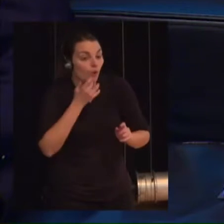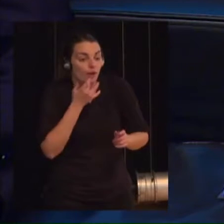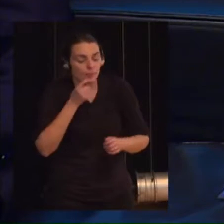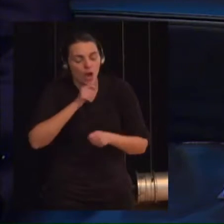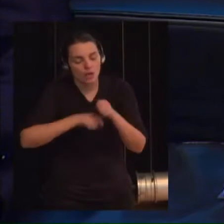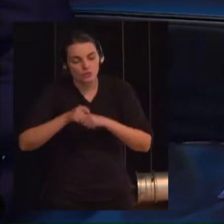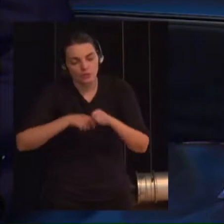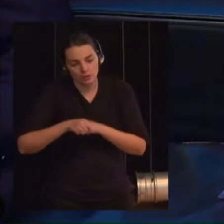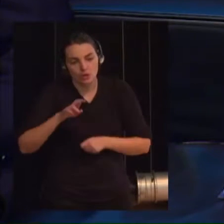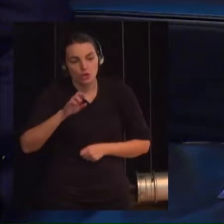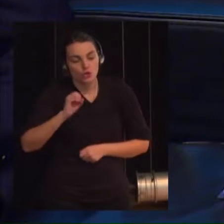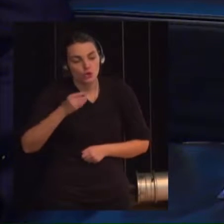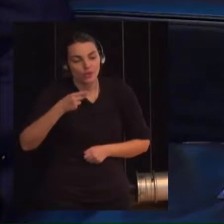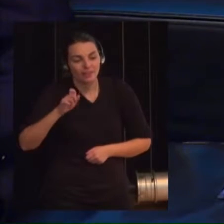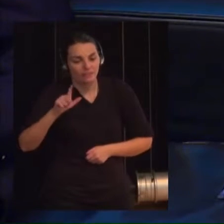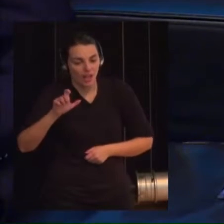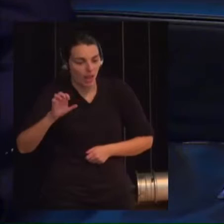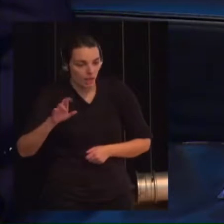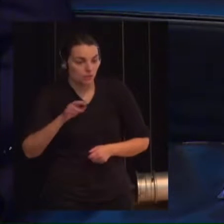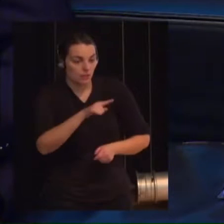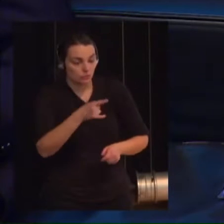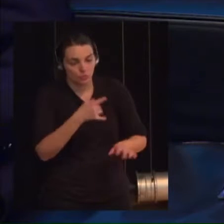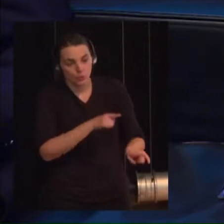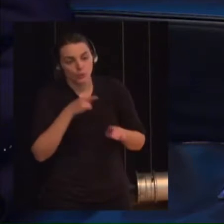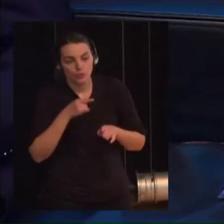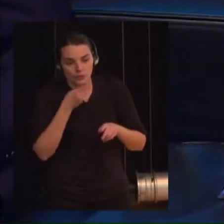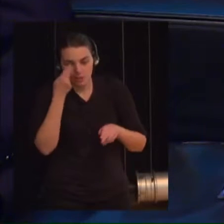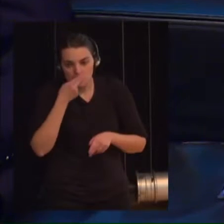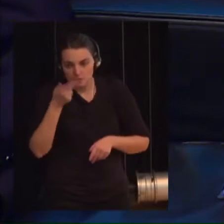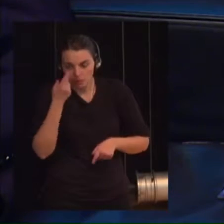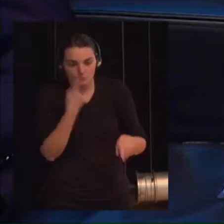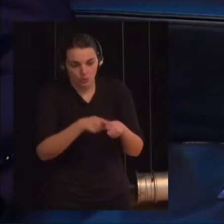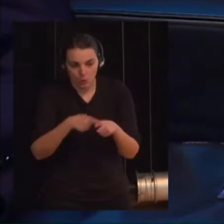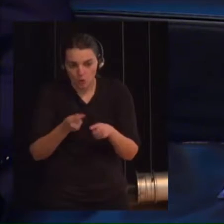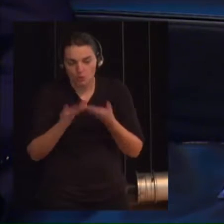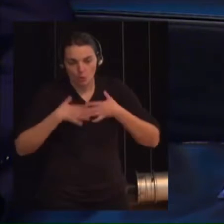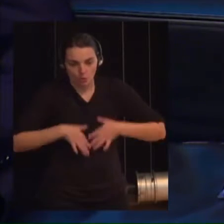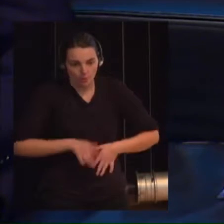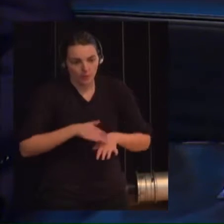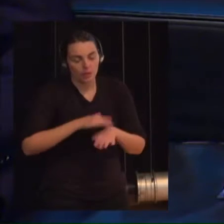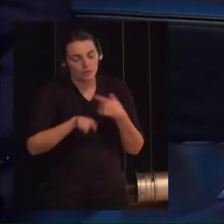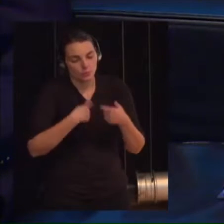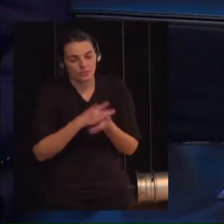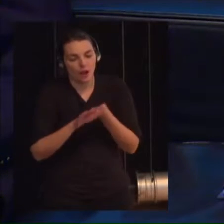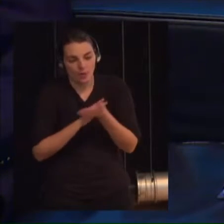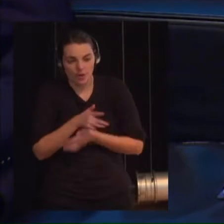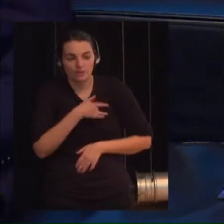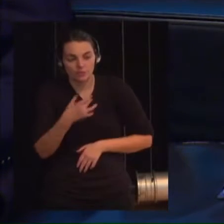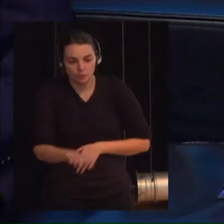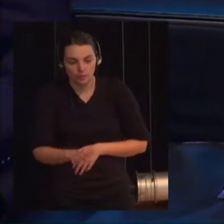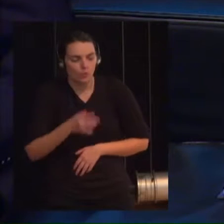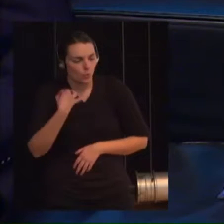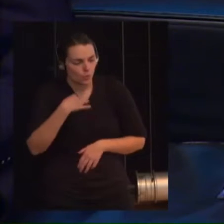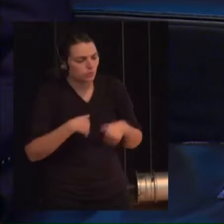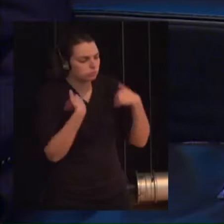huge amount of sort of expertise that resides in the philanthropy. You know, it's not just about giving money, it's about doing studies,